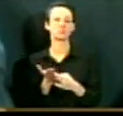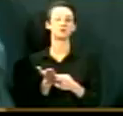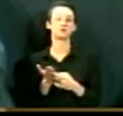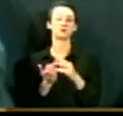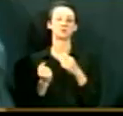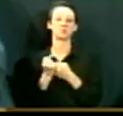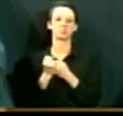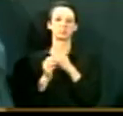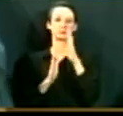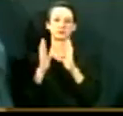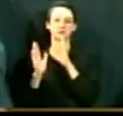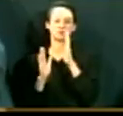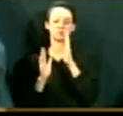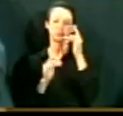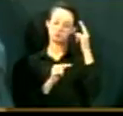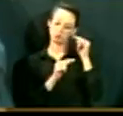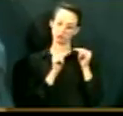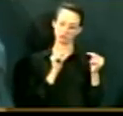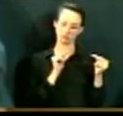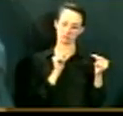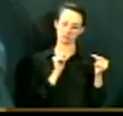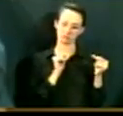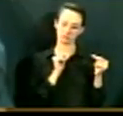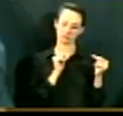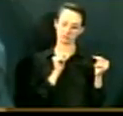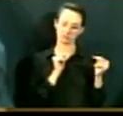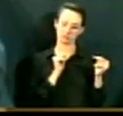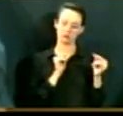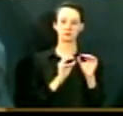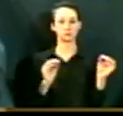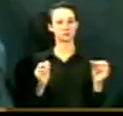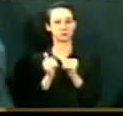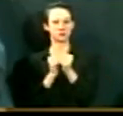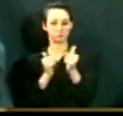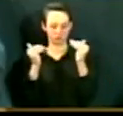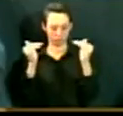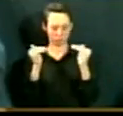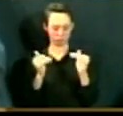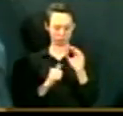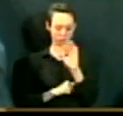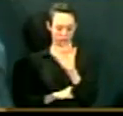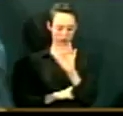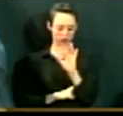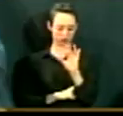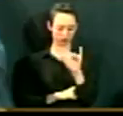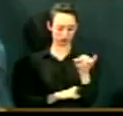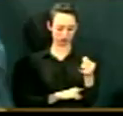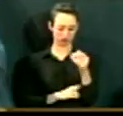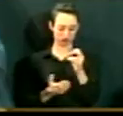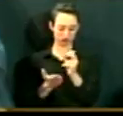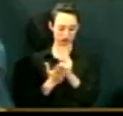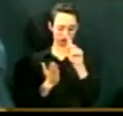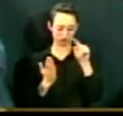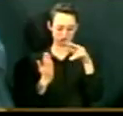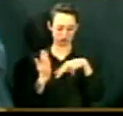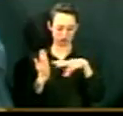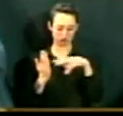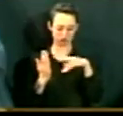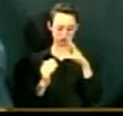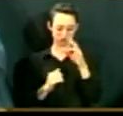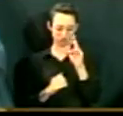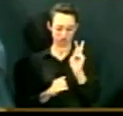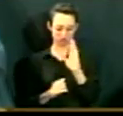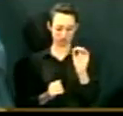favor say aye. All opposed? Motion carries. 9J, approve first reading of Knox County Board of